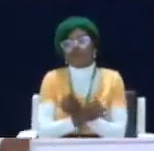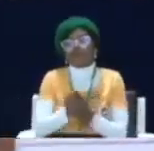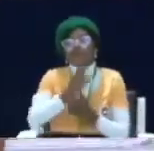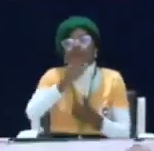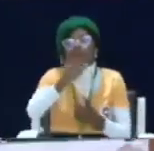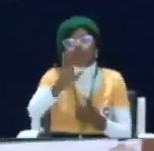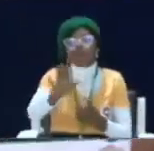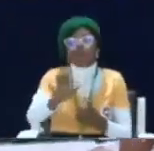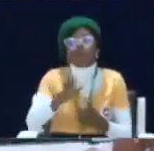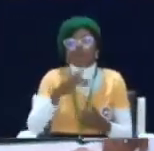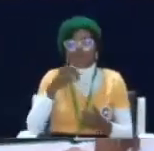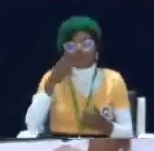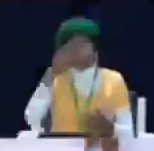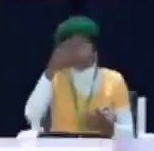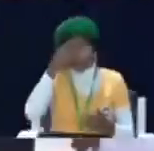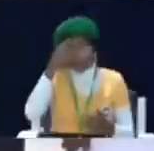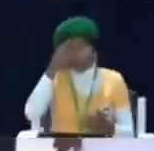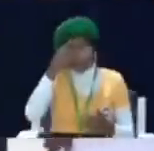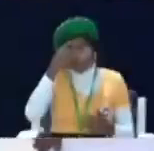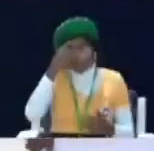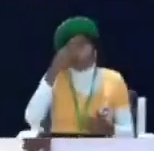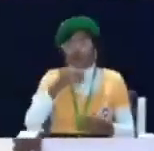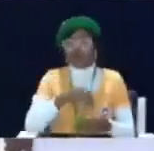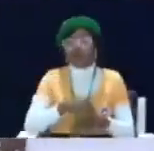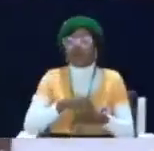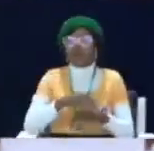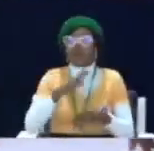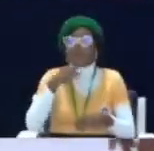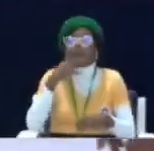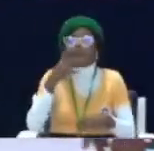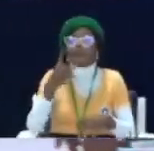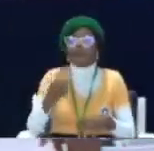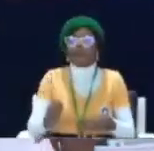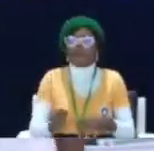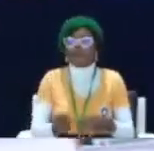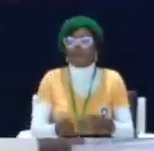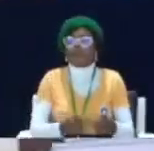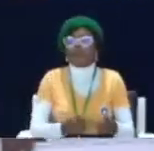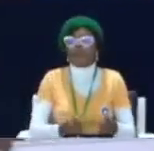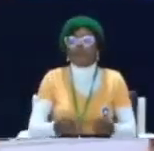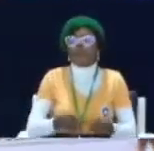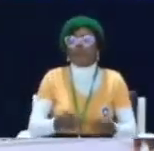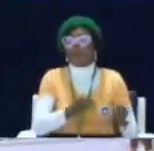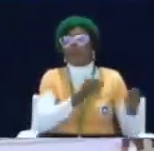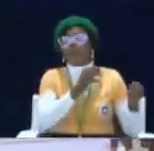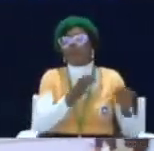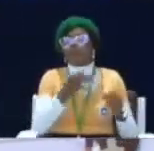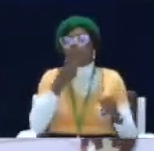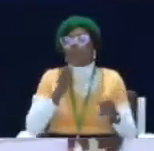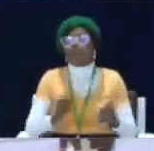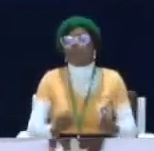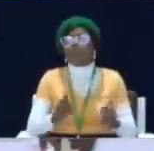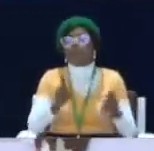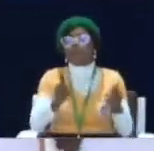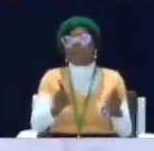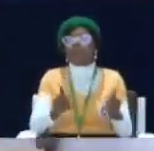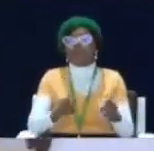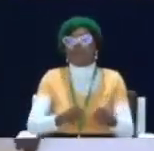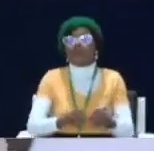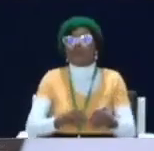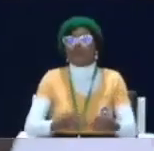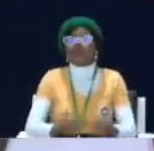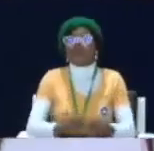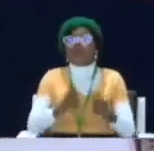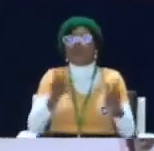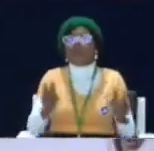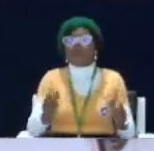your mindset. Enlarge your nobility. Enlarge your opportunities. Enlarge